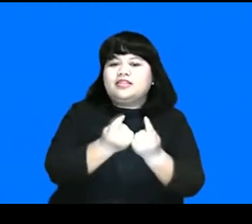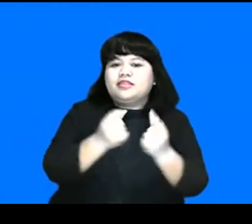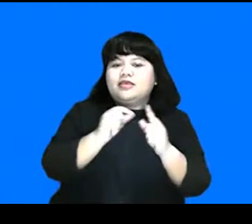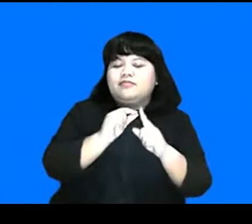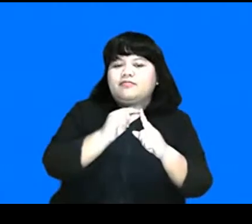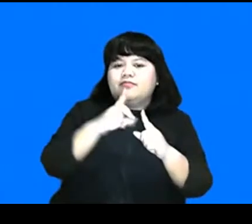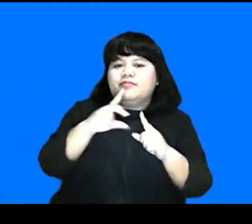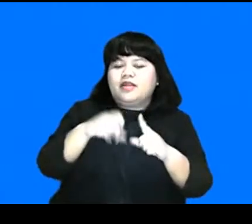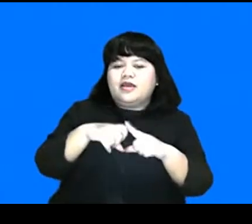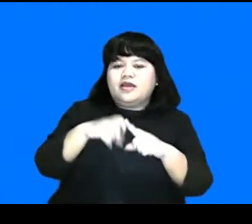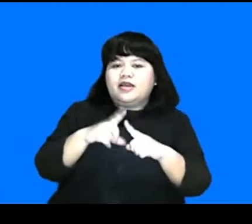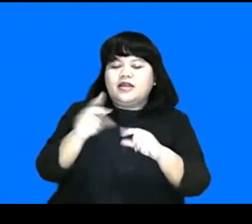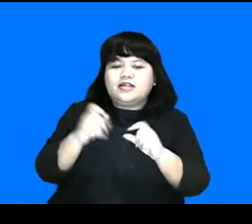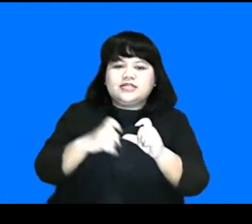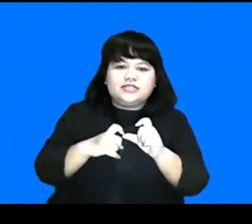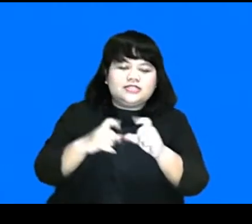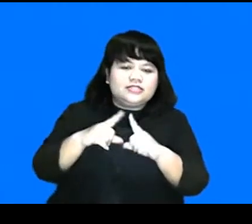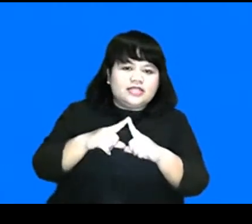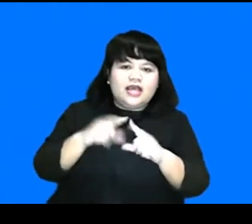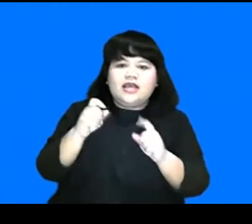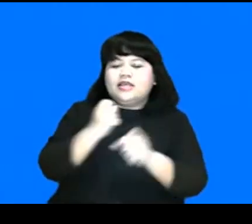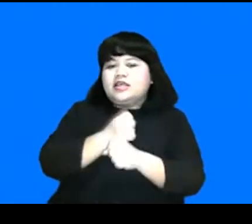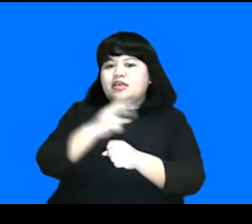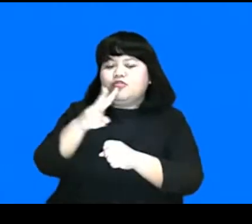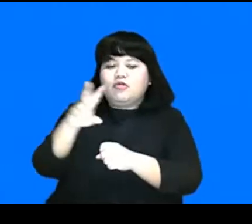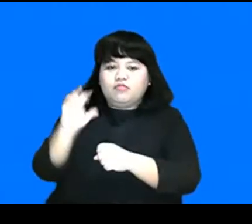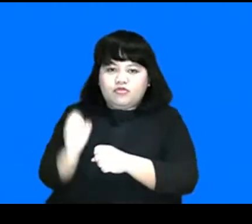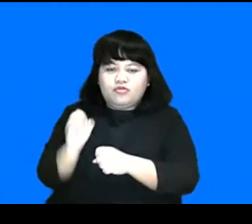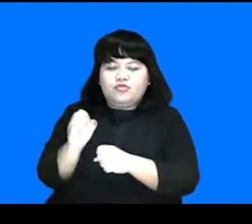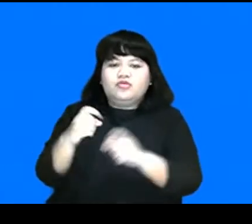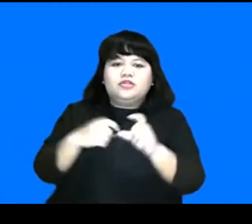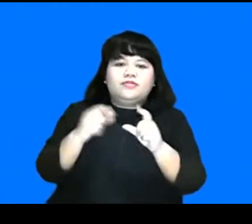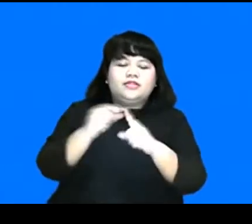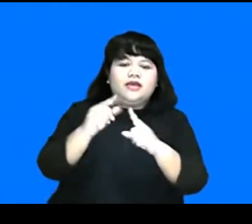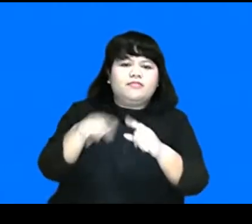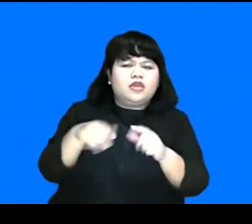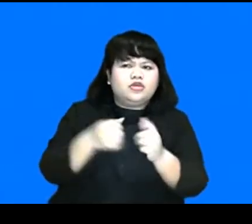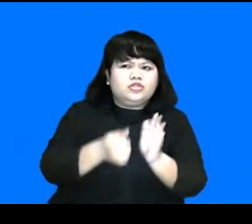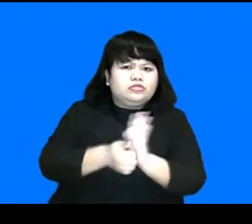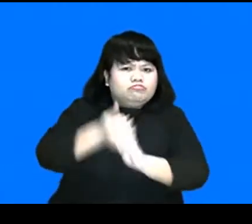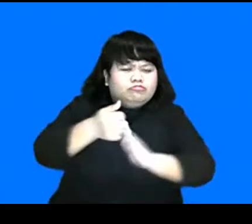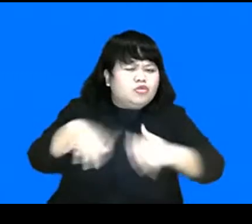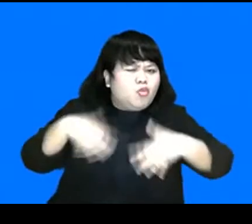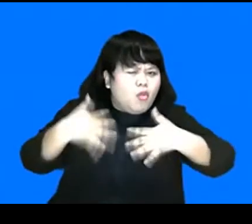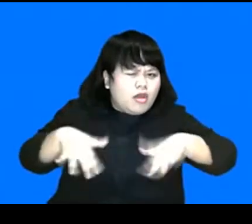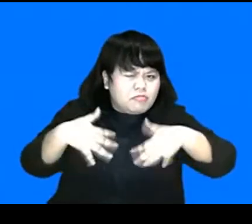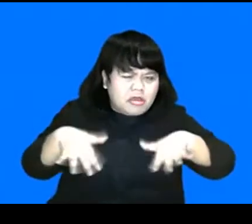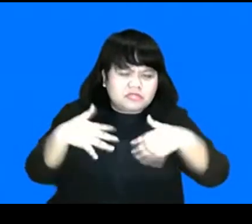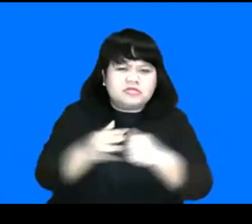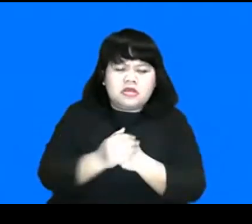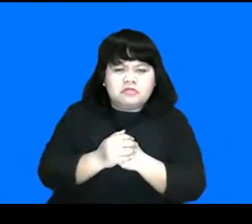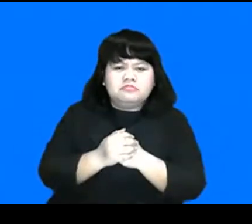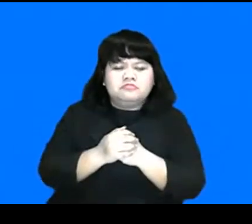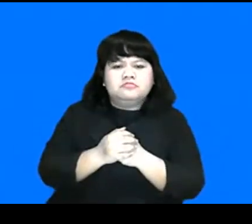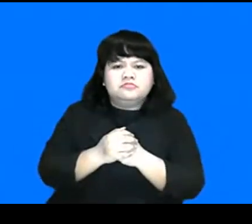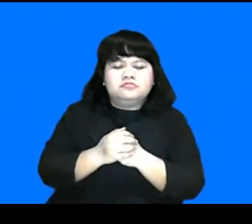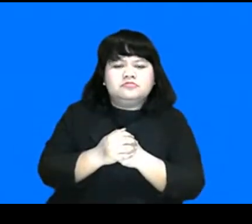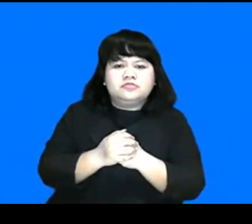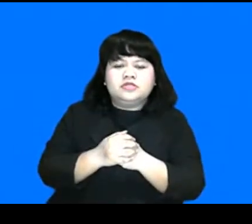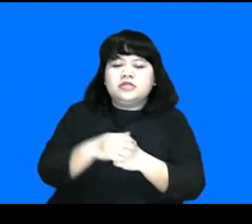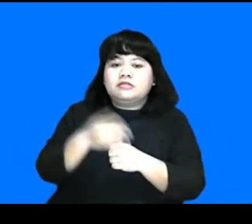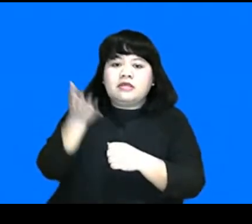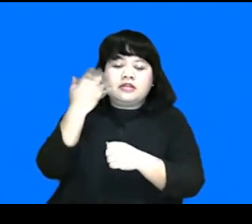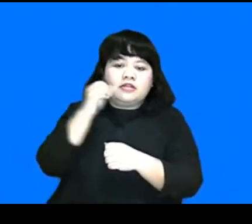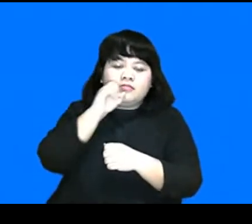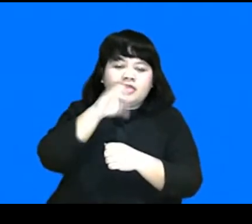be part of this exciting event. As Herni mentioned, there's a lot for us to go through today, especially at